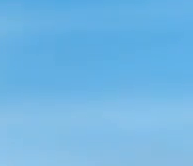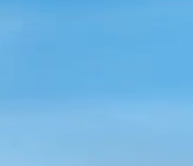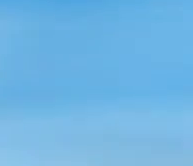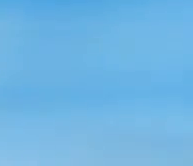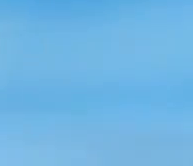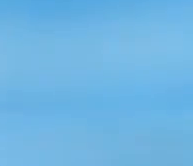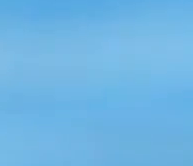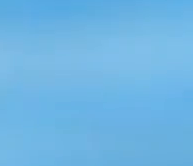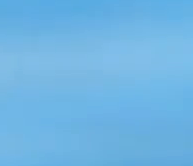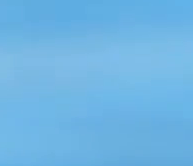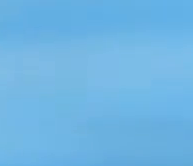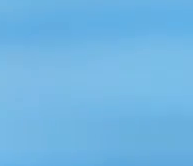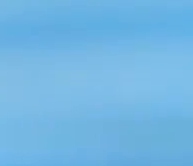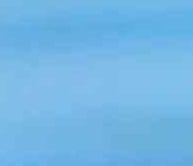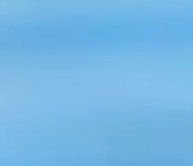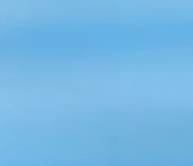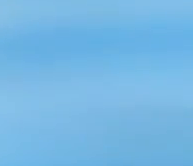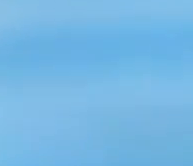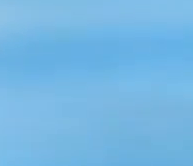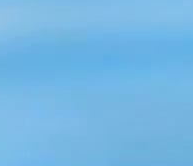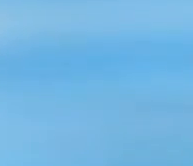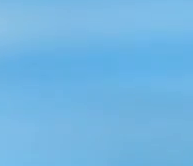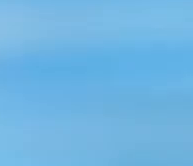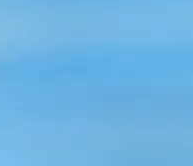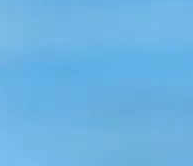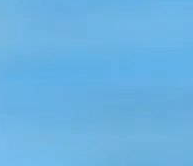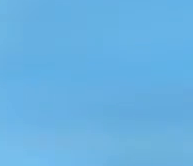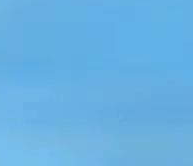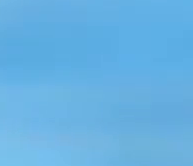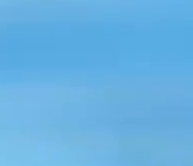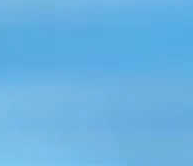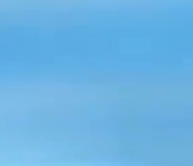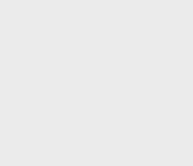This is NTV.